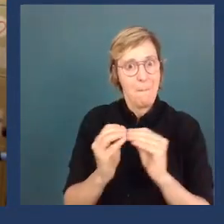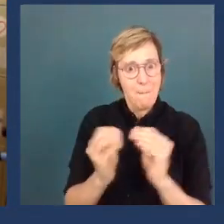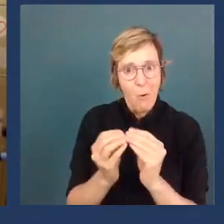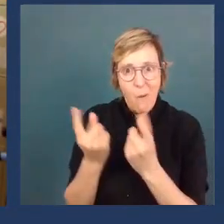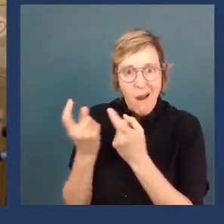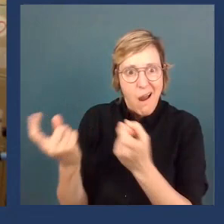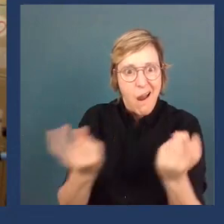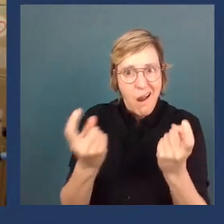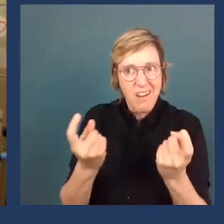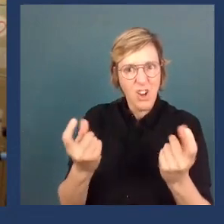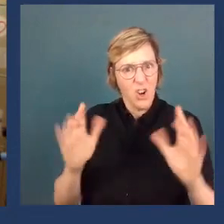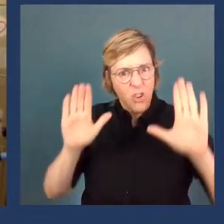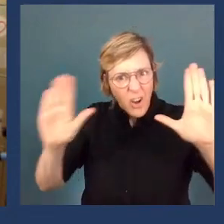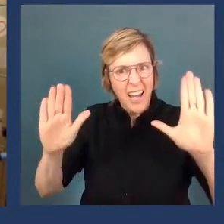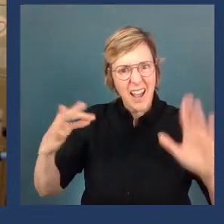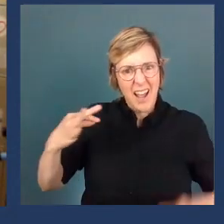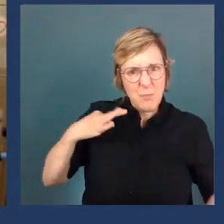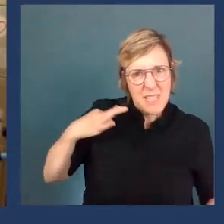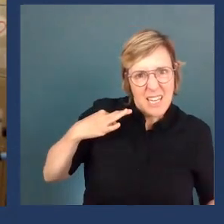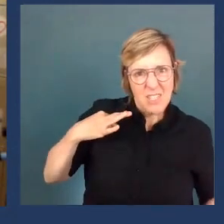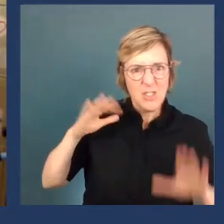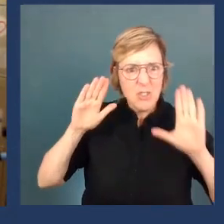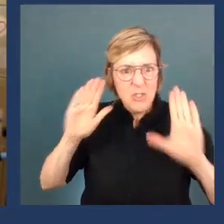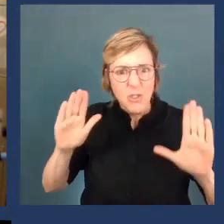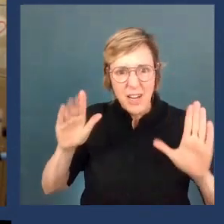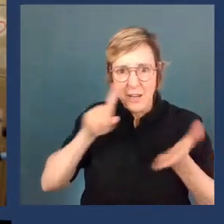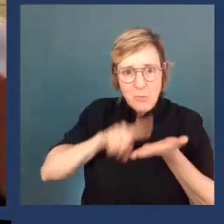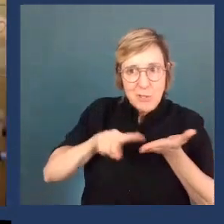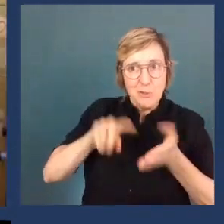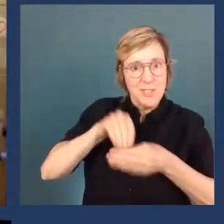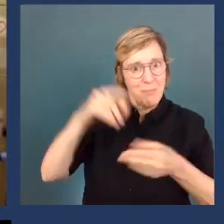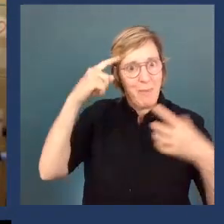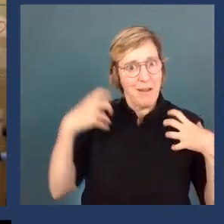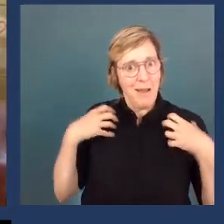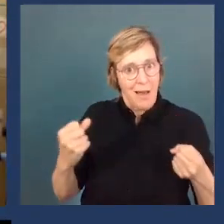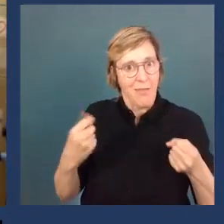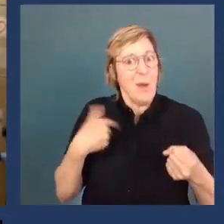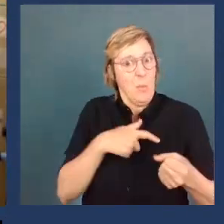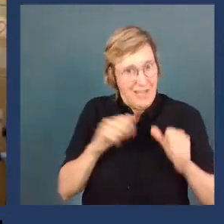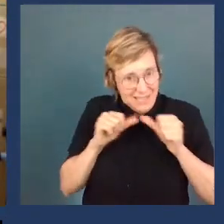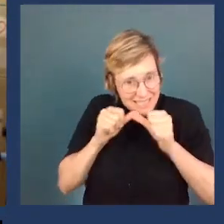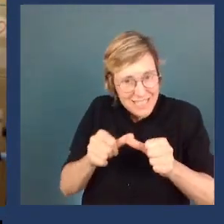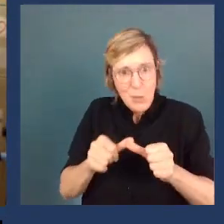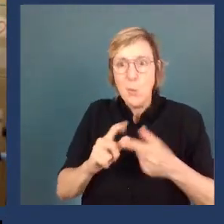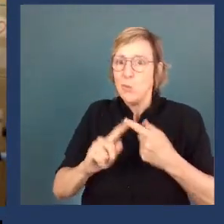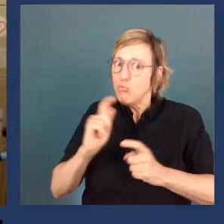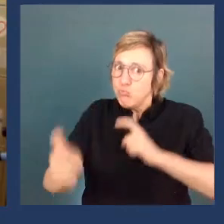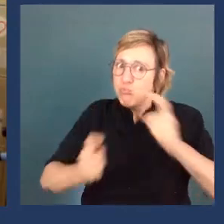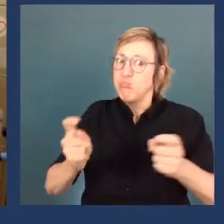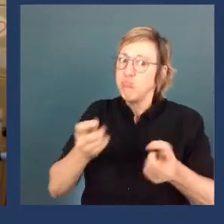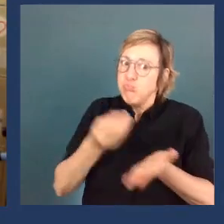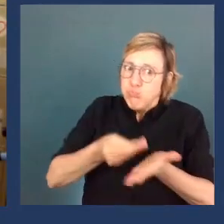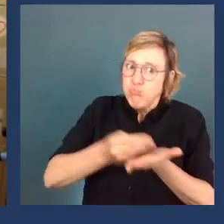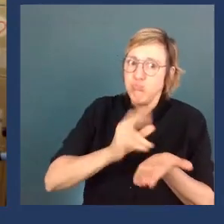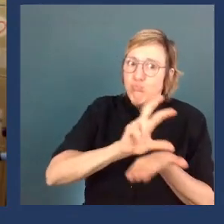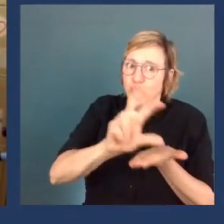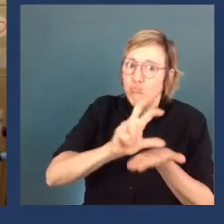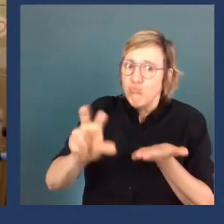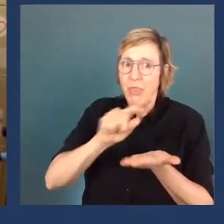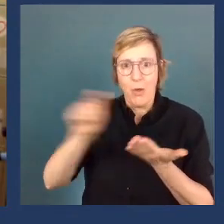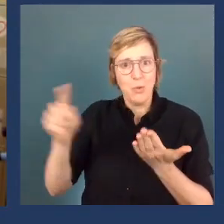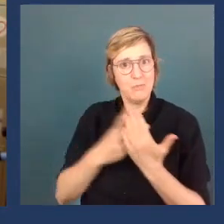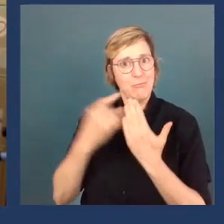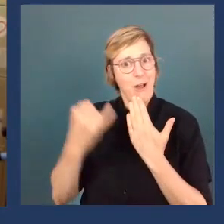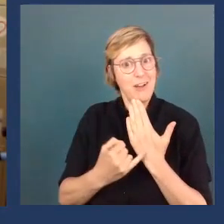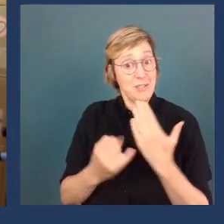great applications and this great research in mental health, and we can continue to award projects moving forward. So I'm really hoping